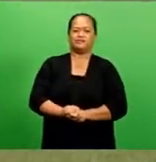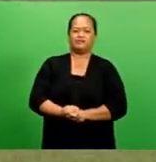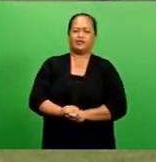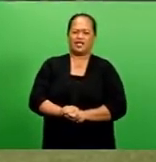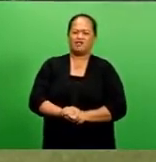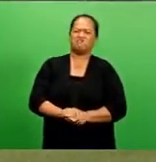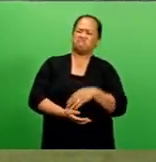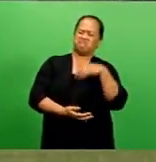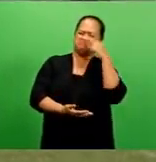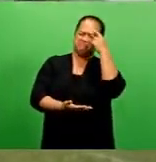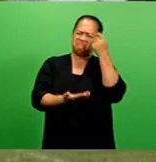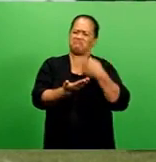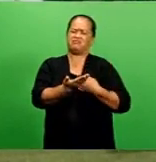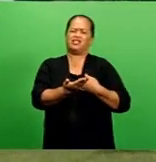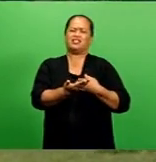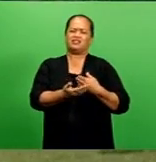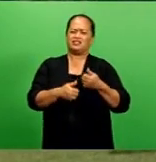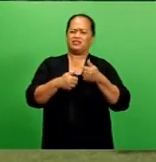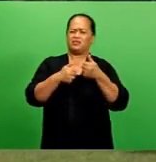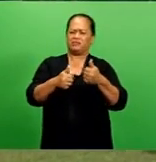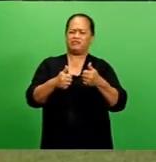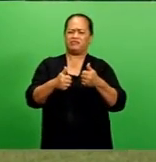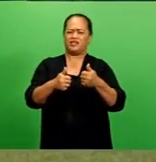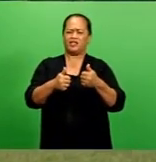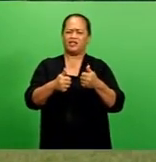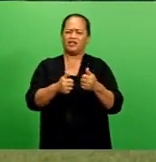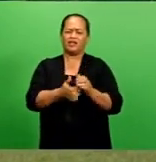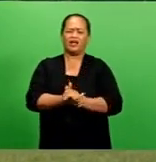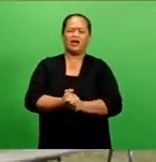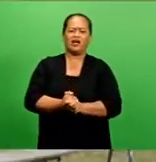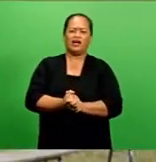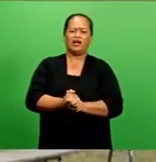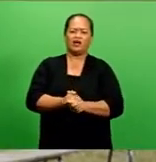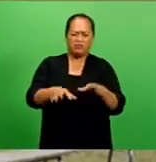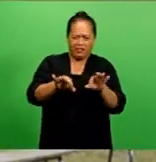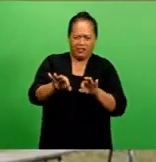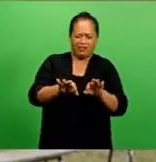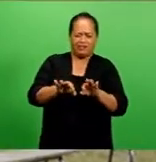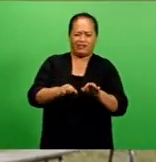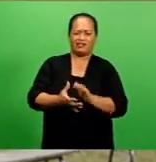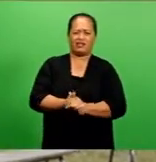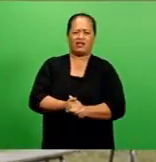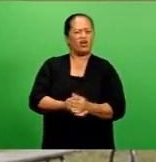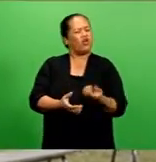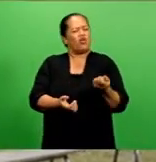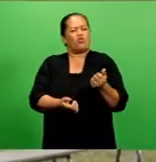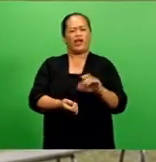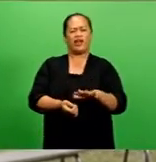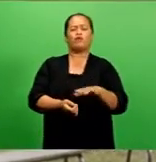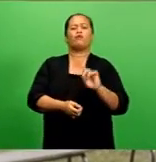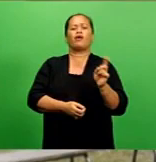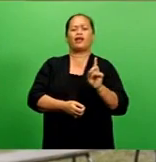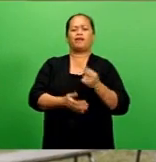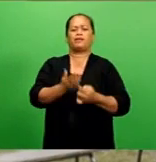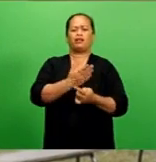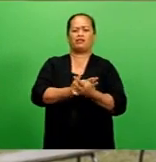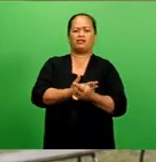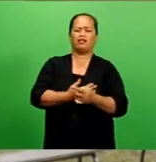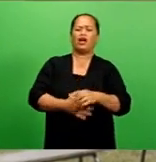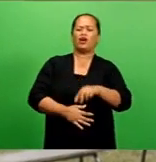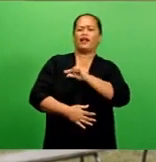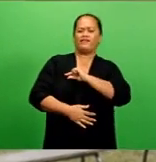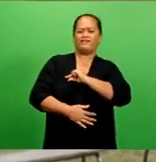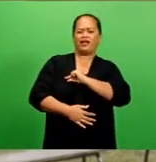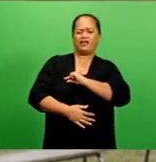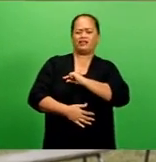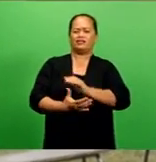good start. Like we already qualified for the semi-final after winning the first game. I think we are positive. I think we'll